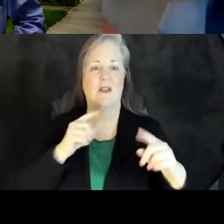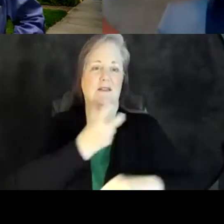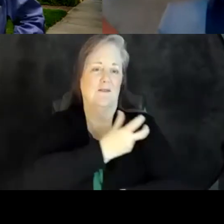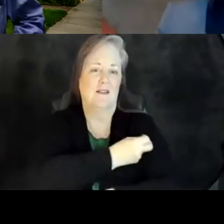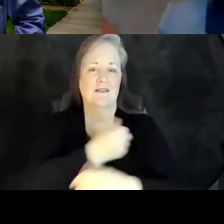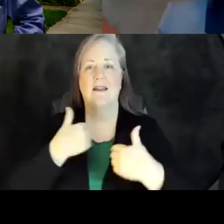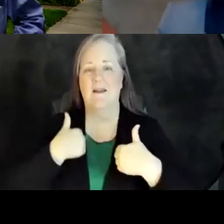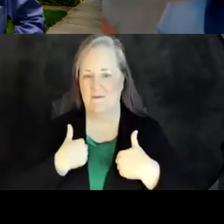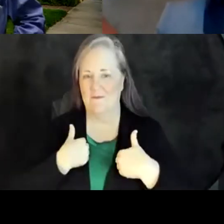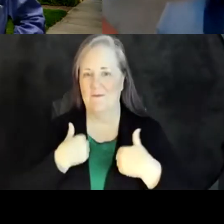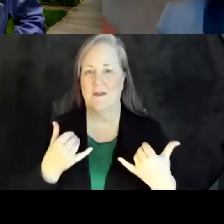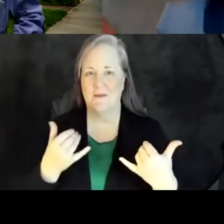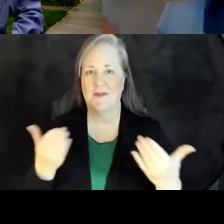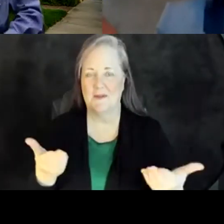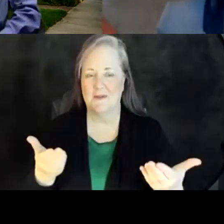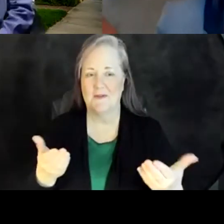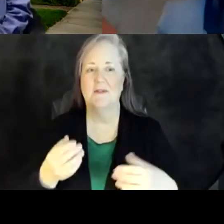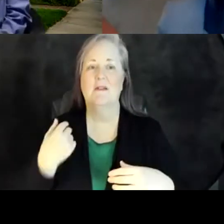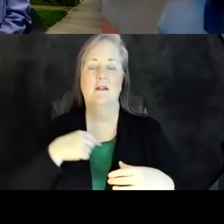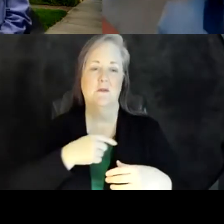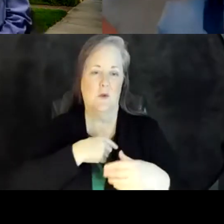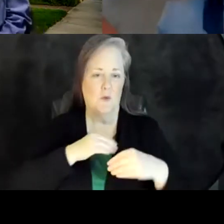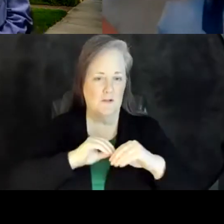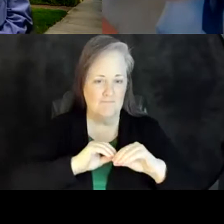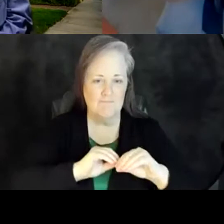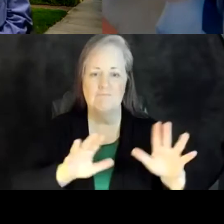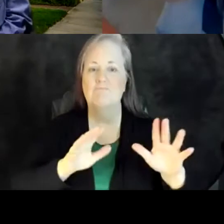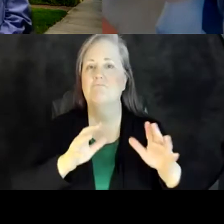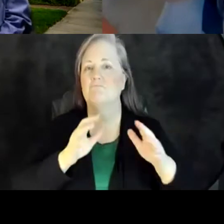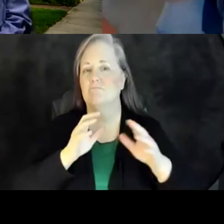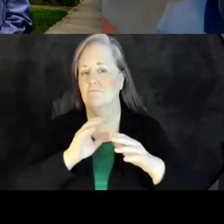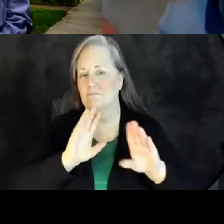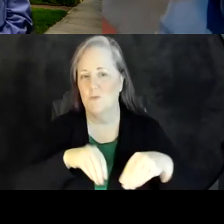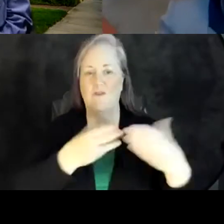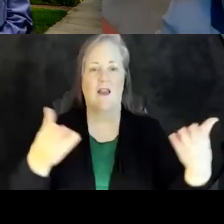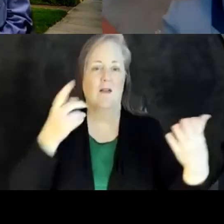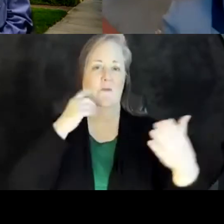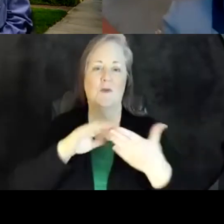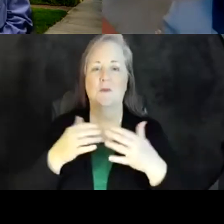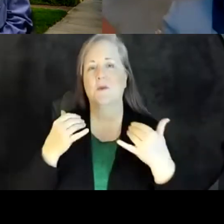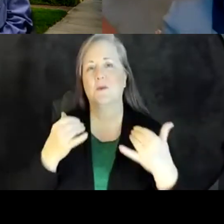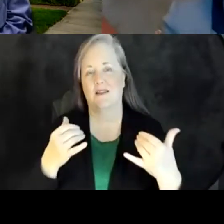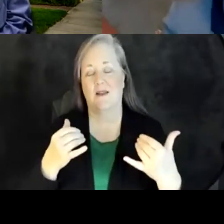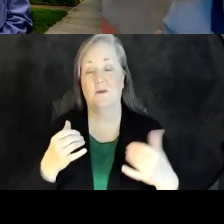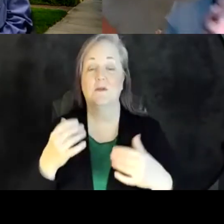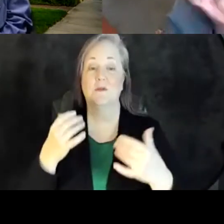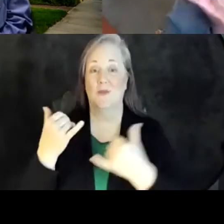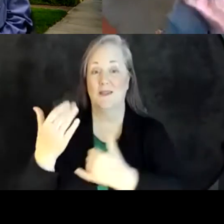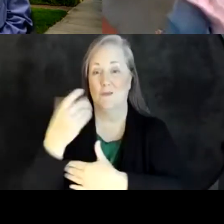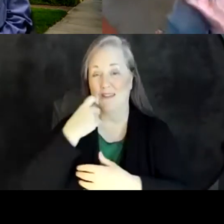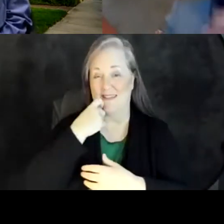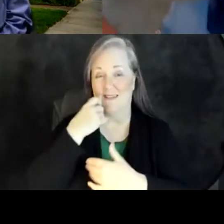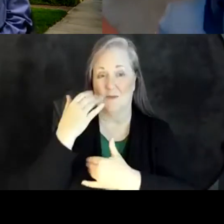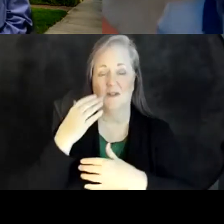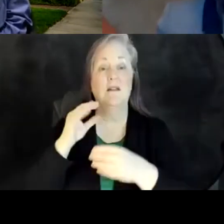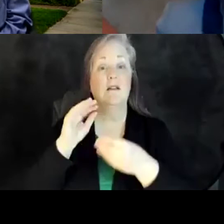vaccines available that we are rolling out in the community right now. So as of this morning, and these